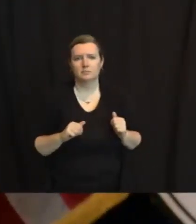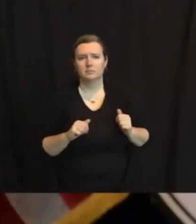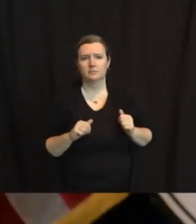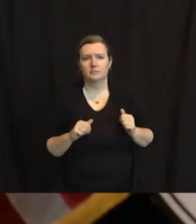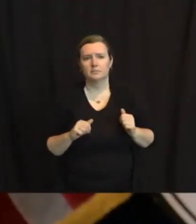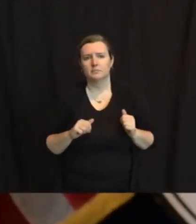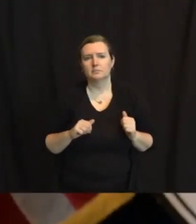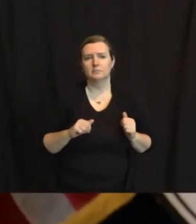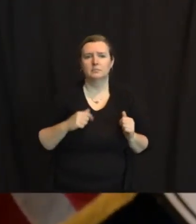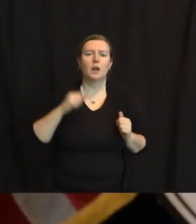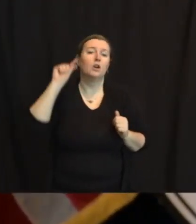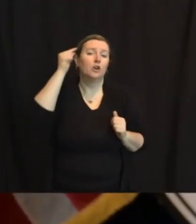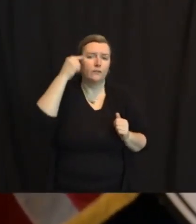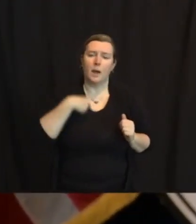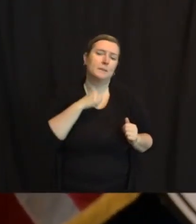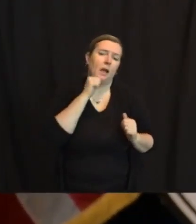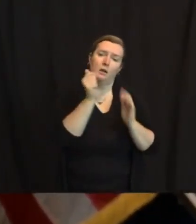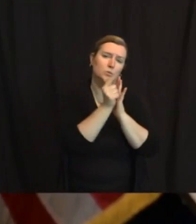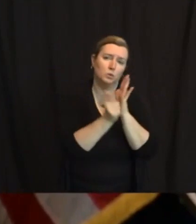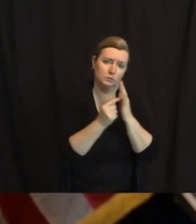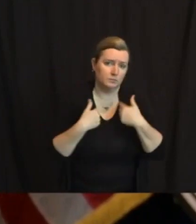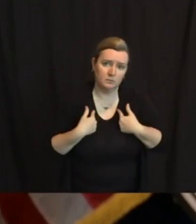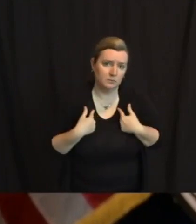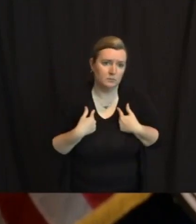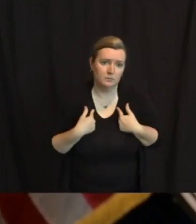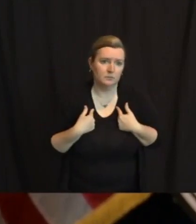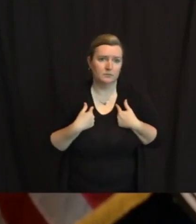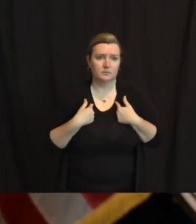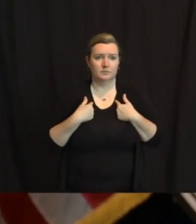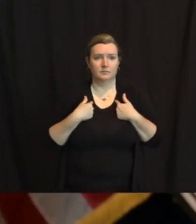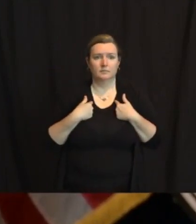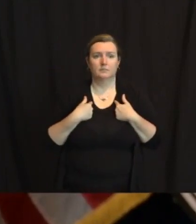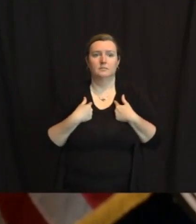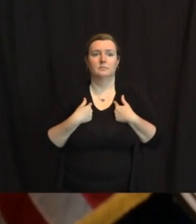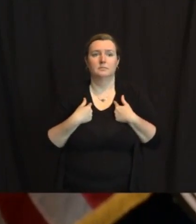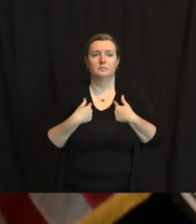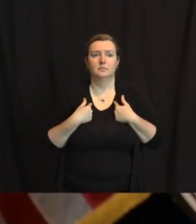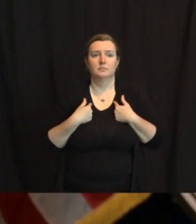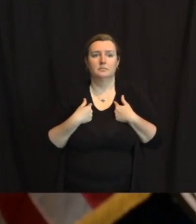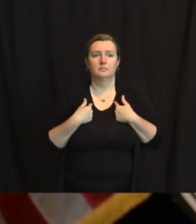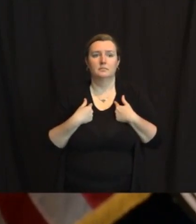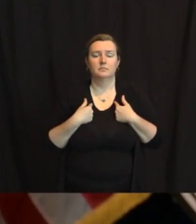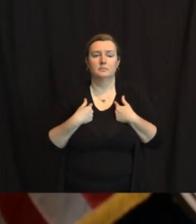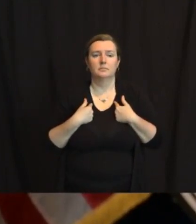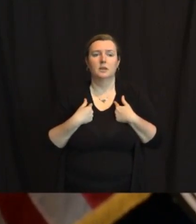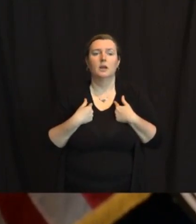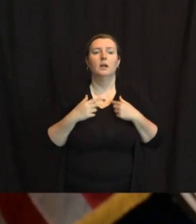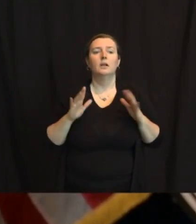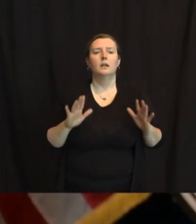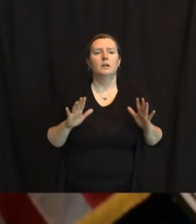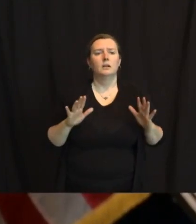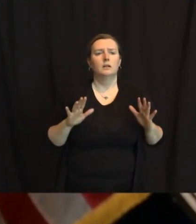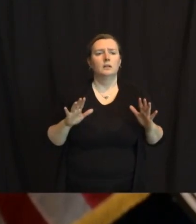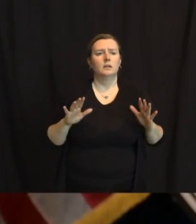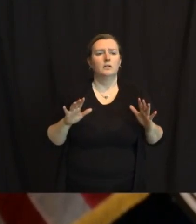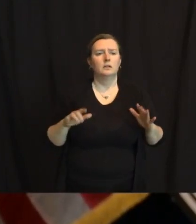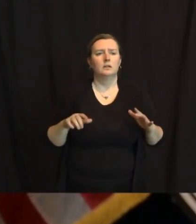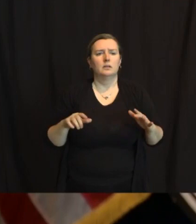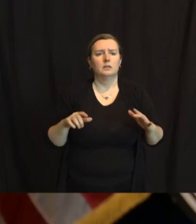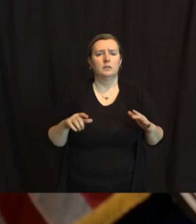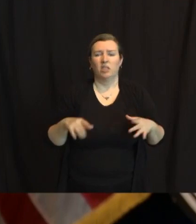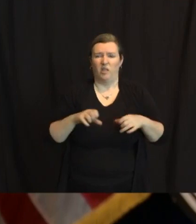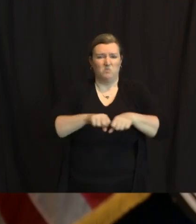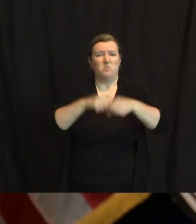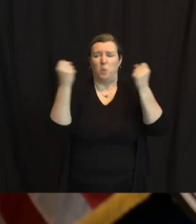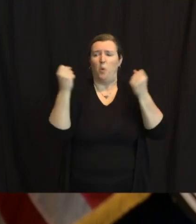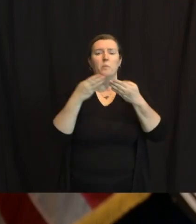mean, there's no escaping that this was a deep violation of public trust. It's a stain, no matter how you